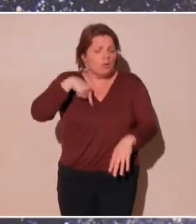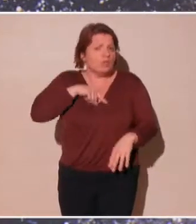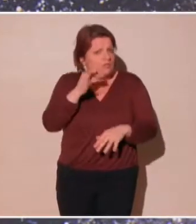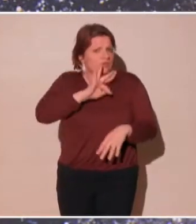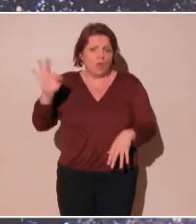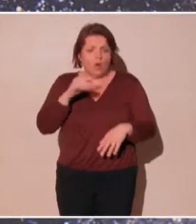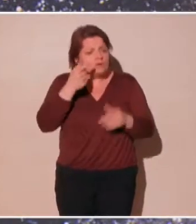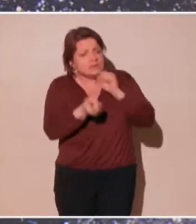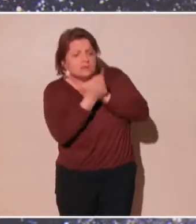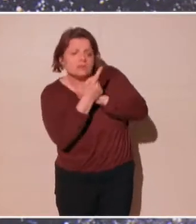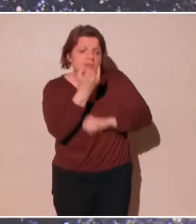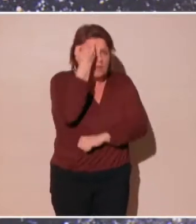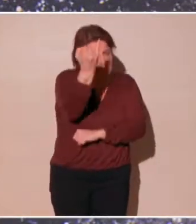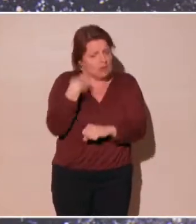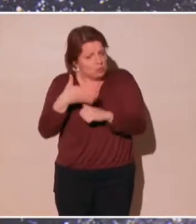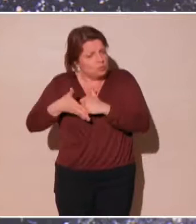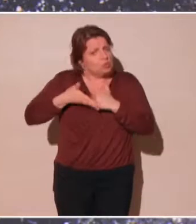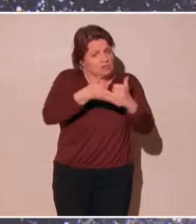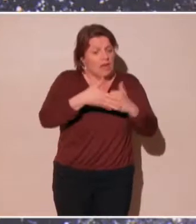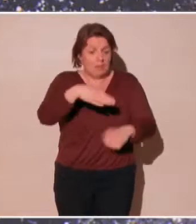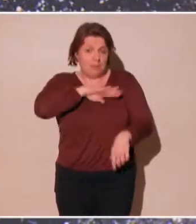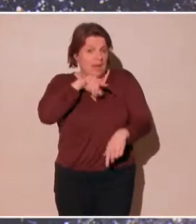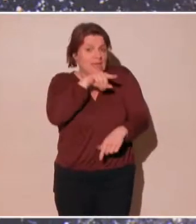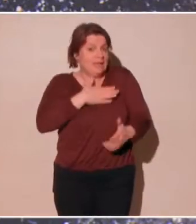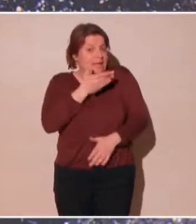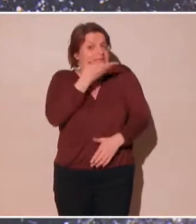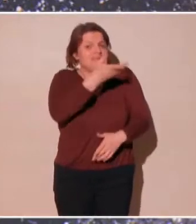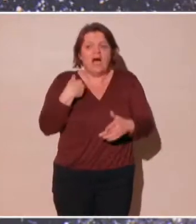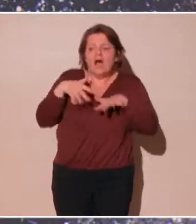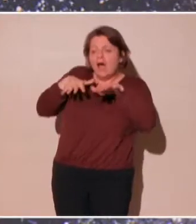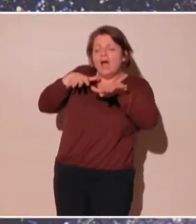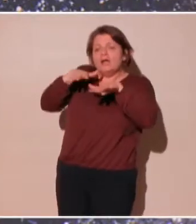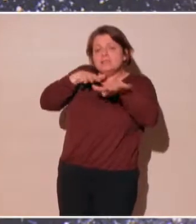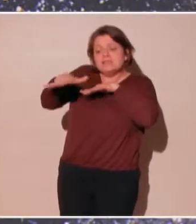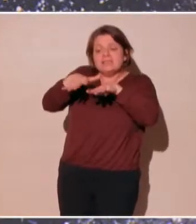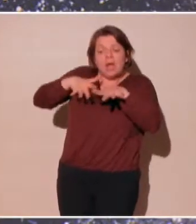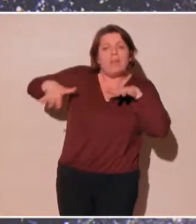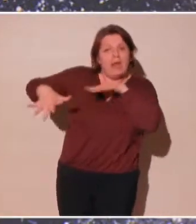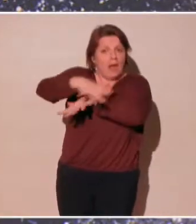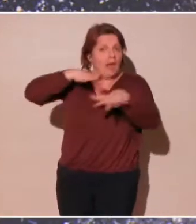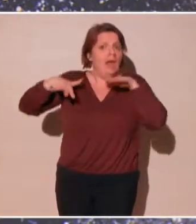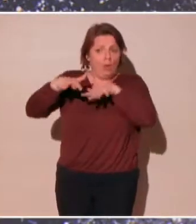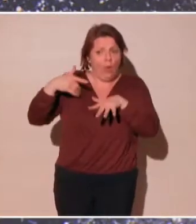you know that France will support this, because it's the only condition of the